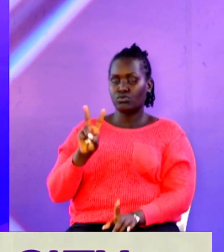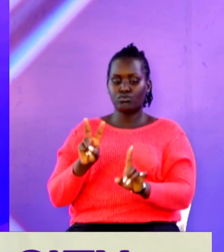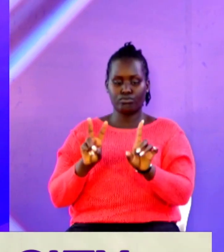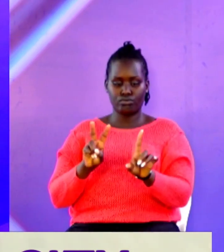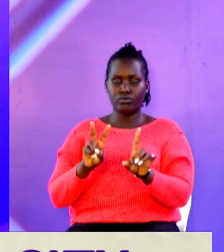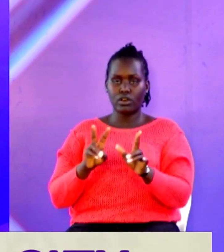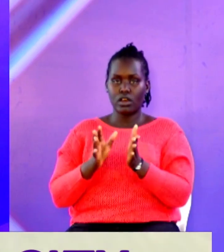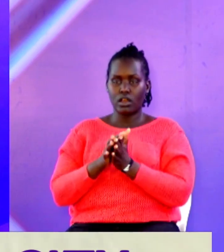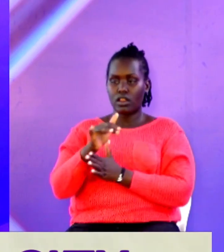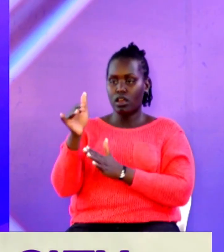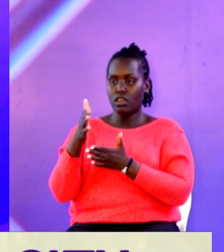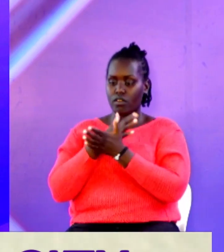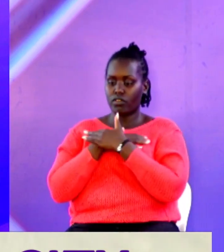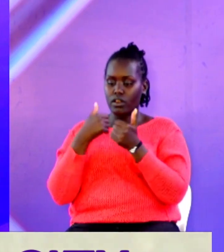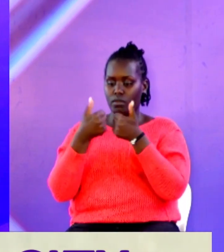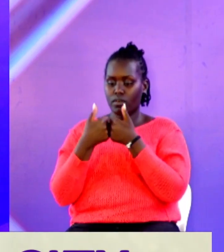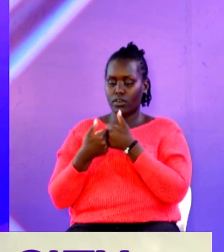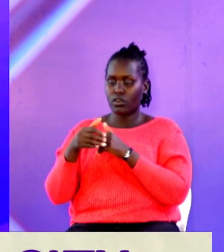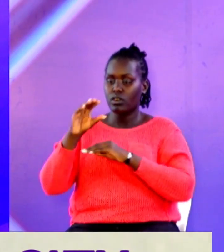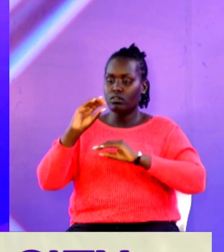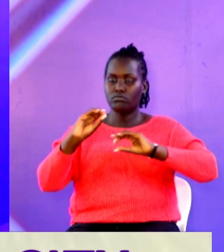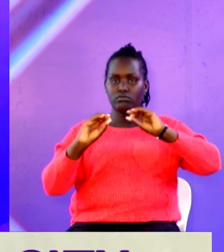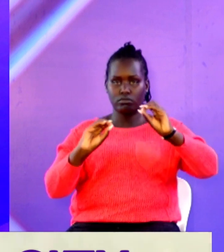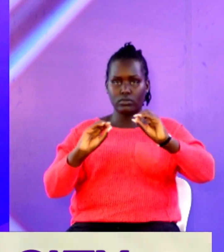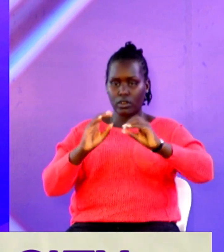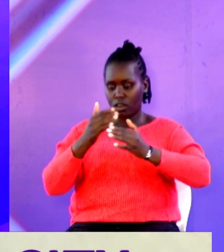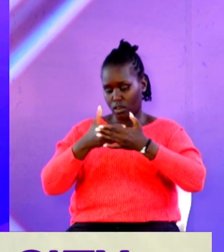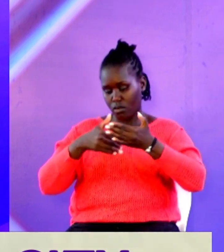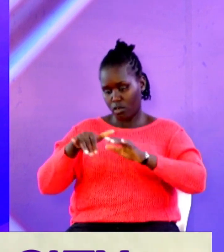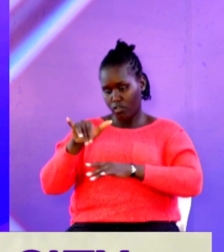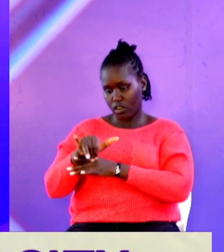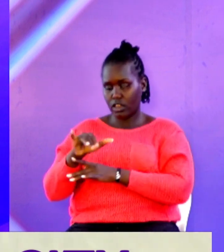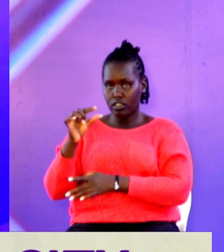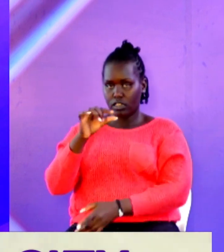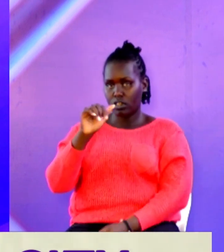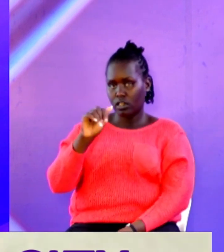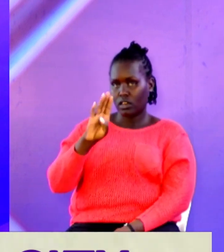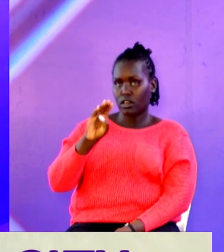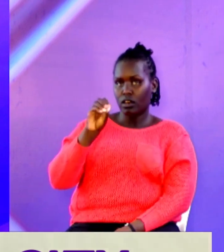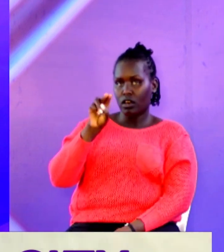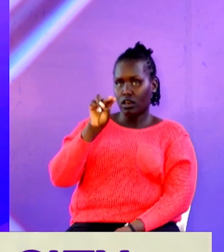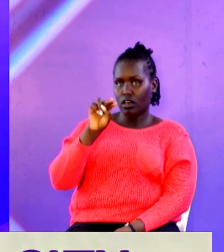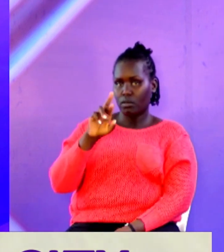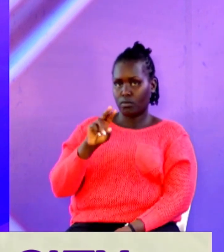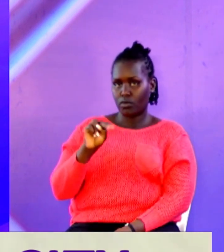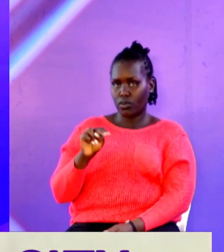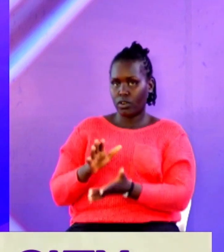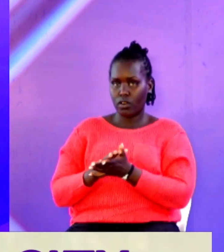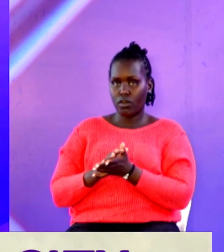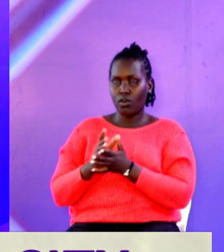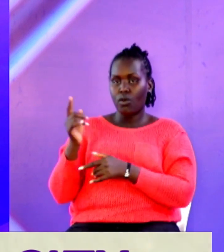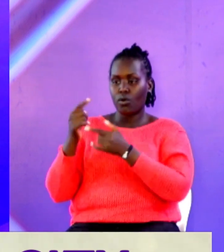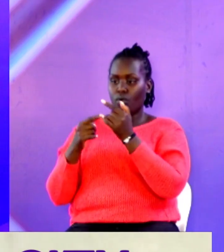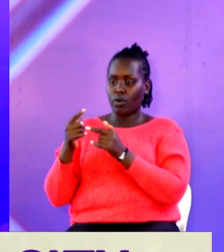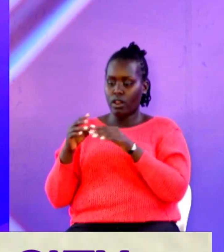And the other friendly game, it was a 0-0. Before that, Gabon had beaten us in the FIFA World Cup